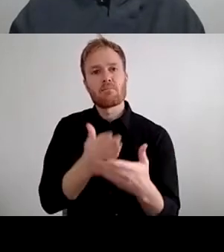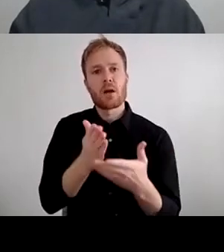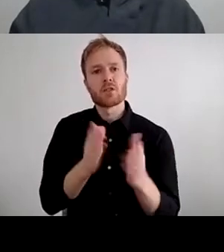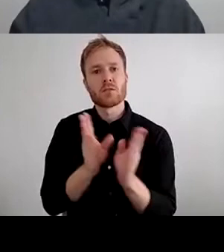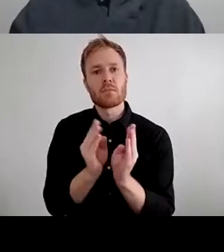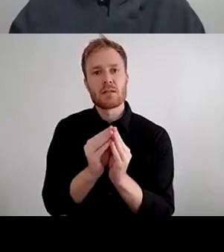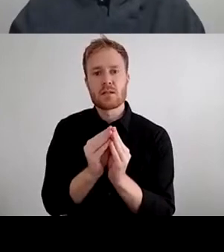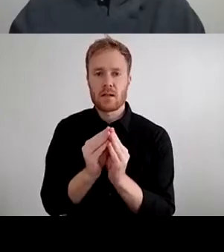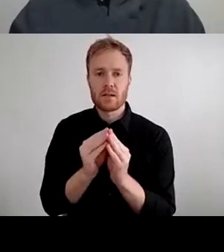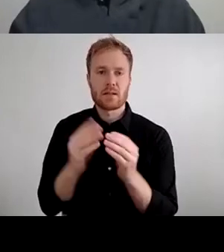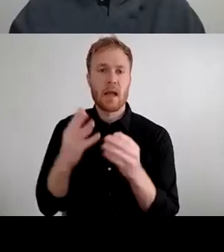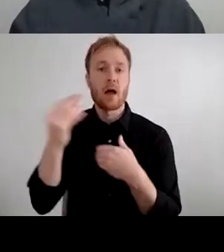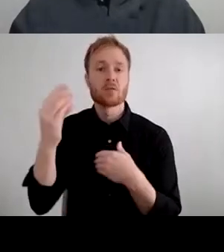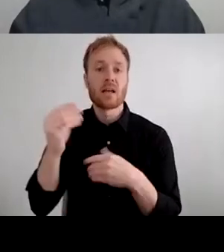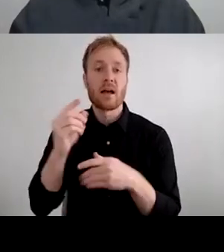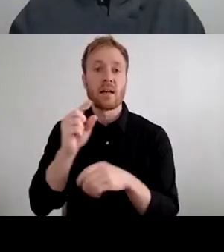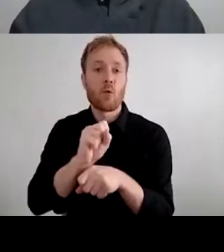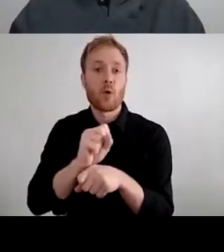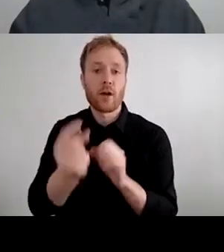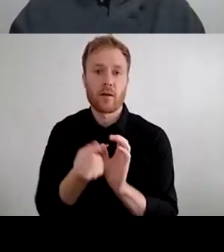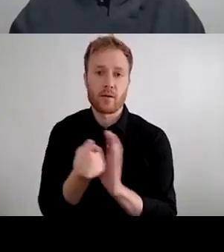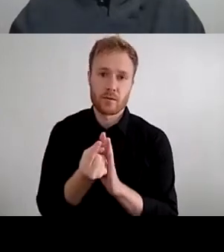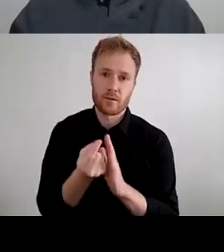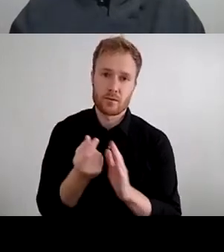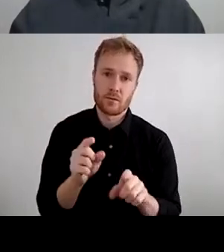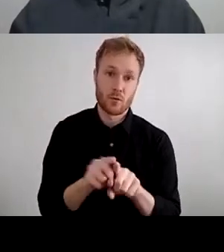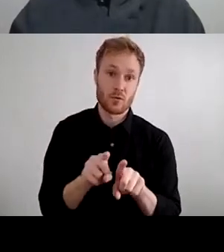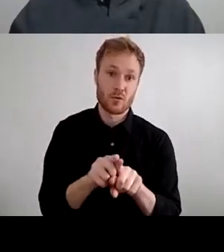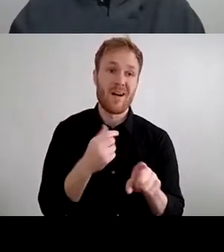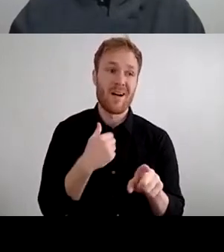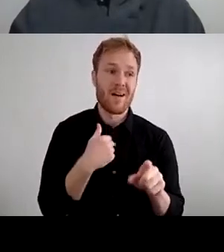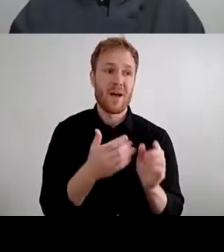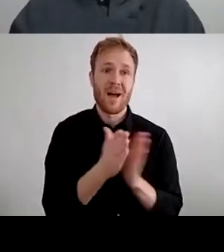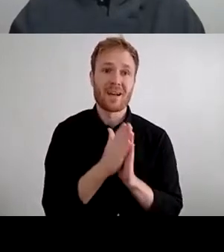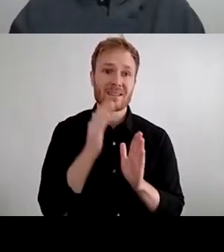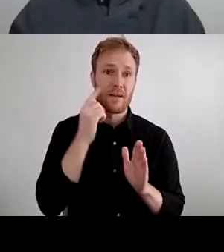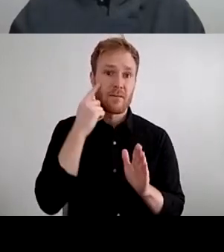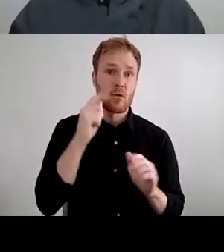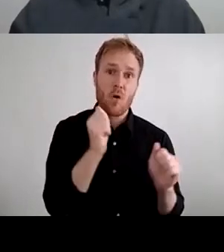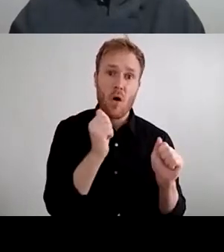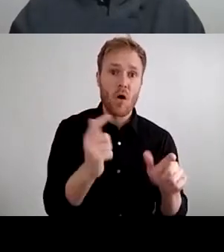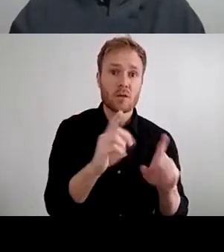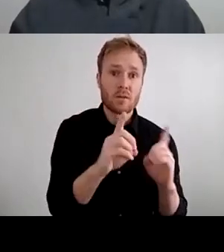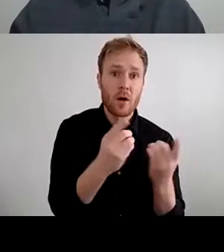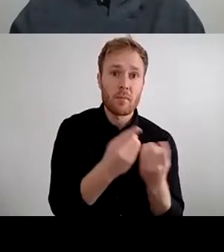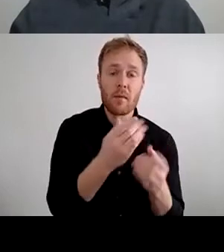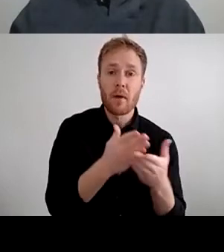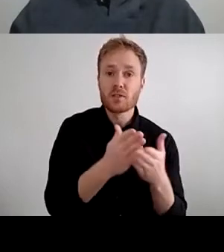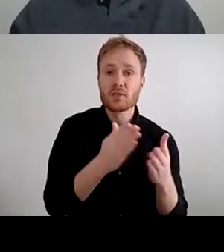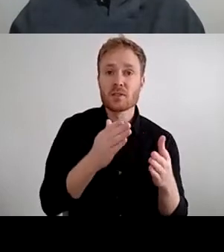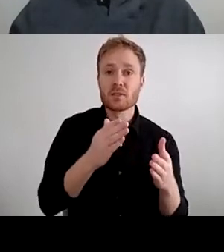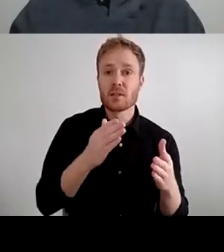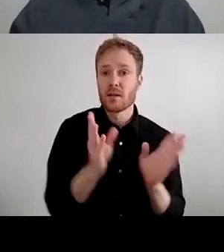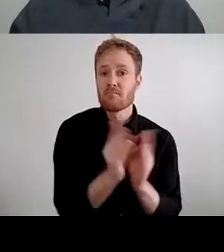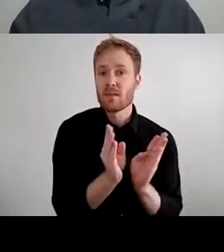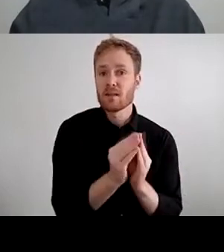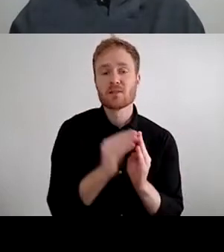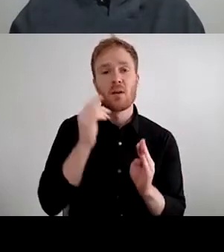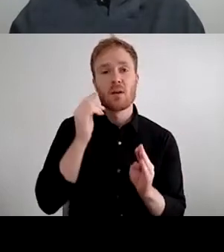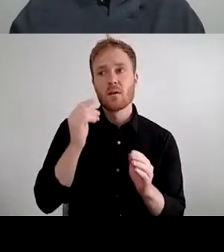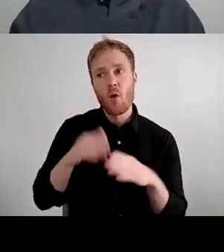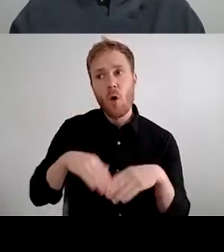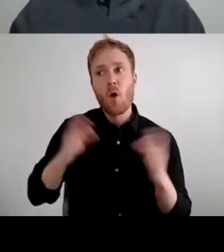hours. I'm also asking that we open up all departmental budget hearings to public comment, as people deserve to know the various city